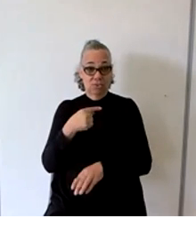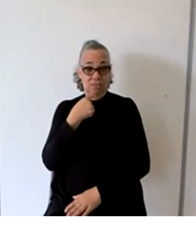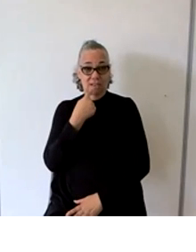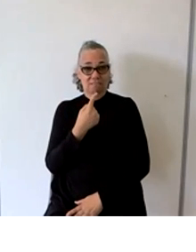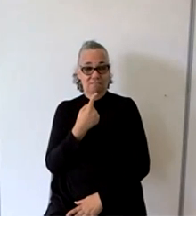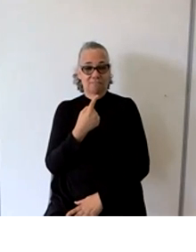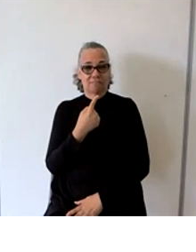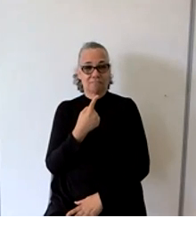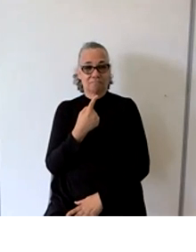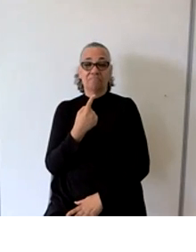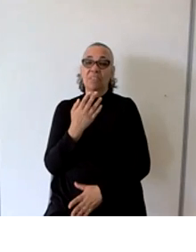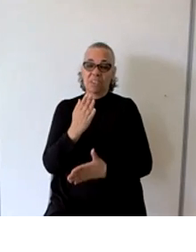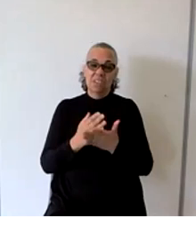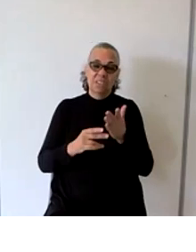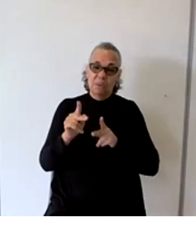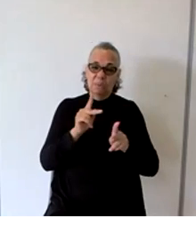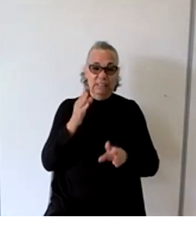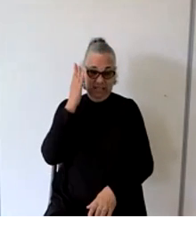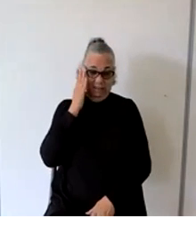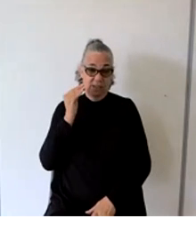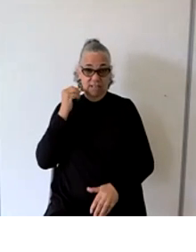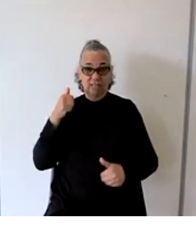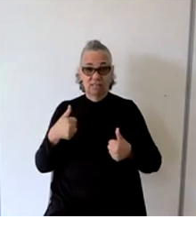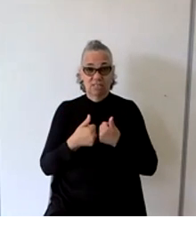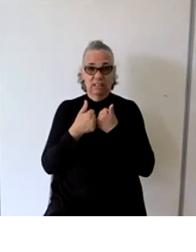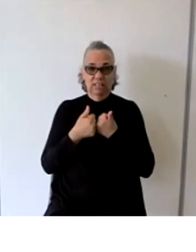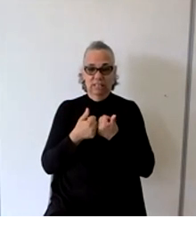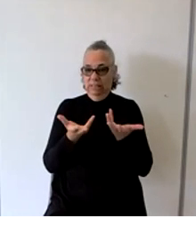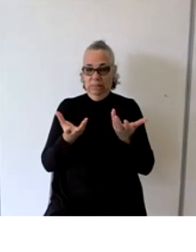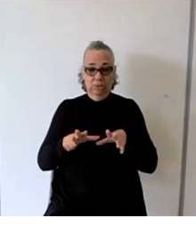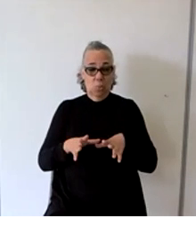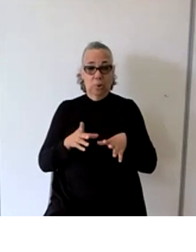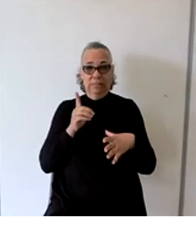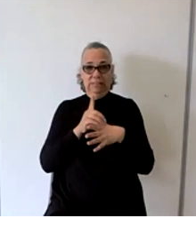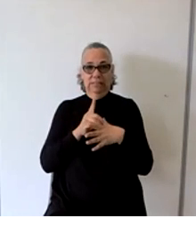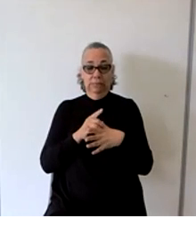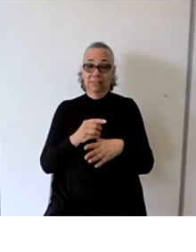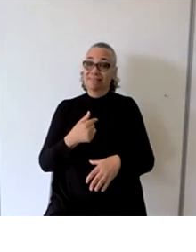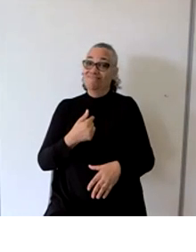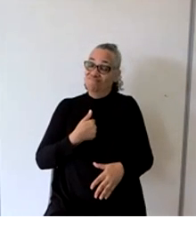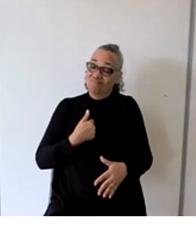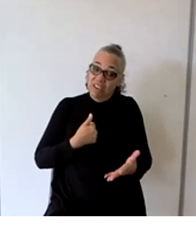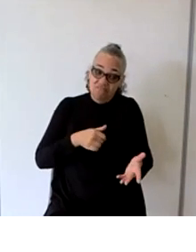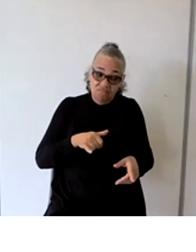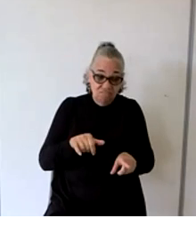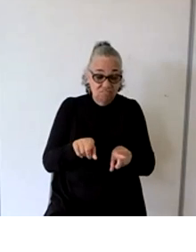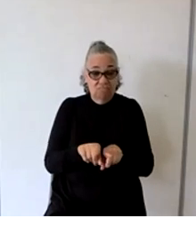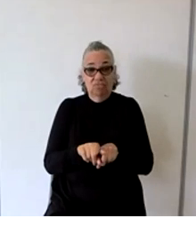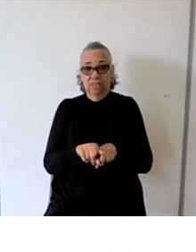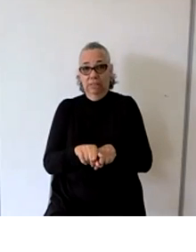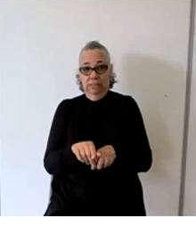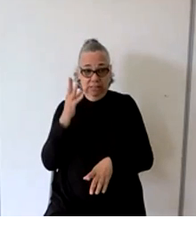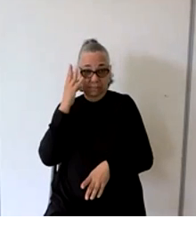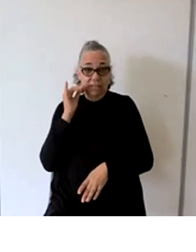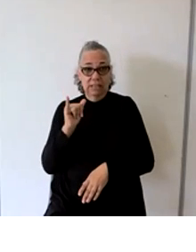that are going through that challenge of not wanting their disability. And even myself, I went through that as